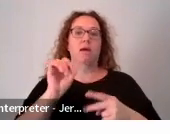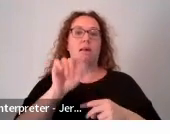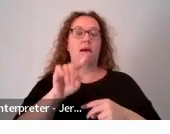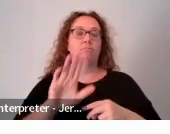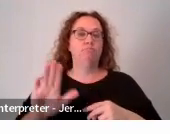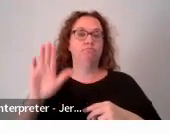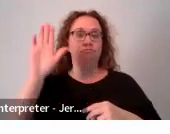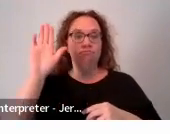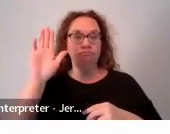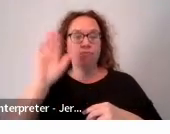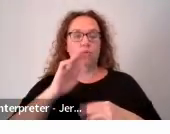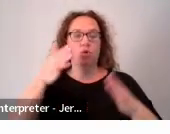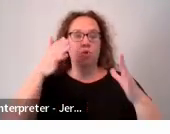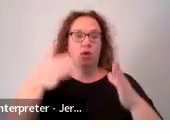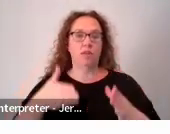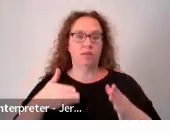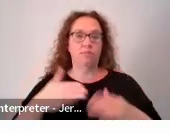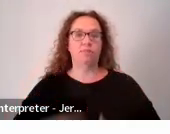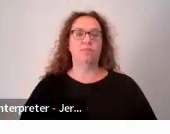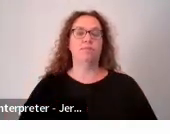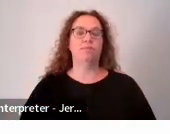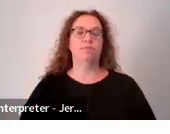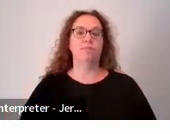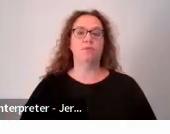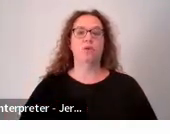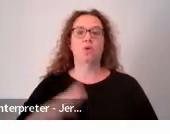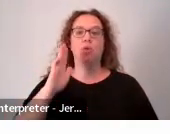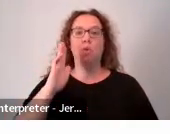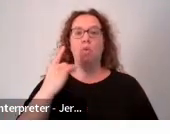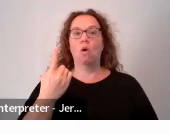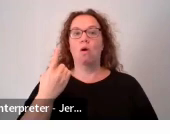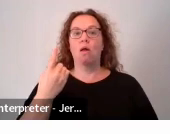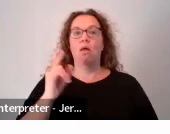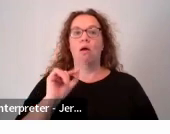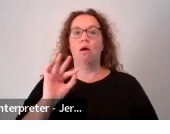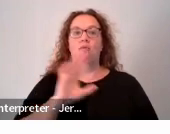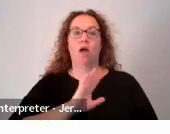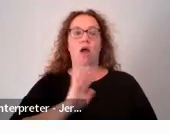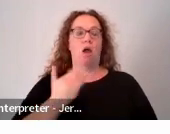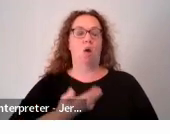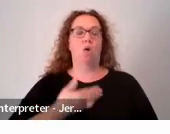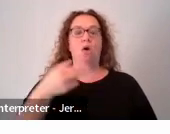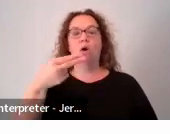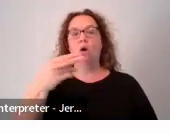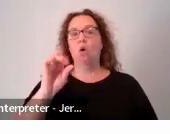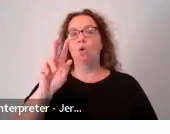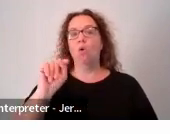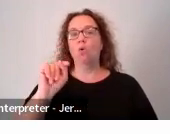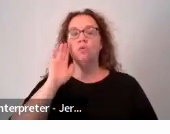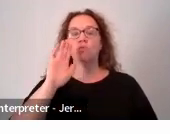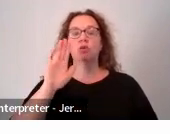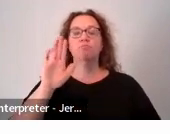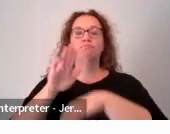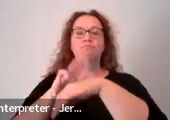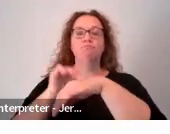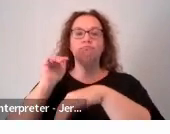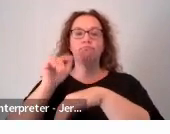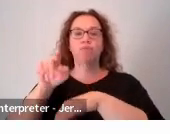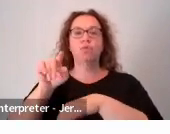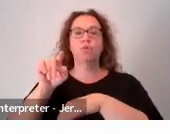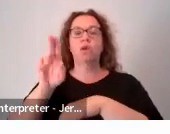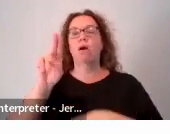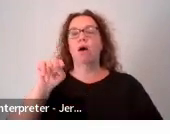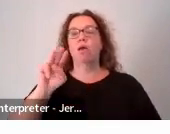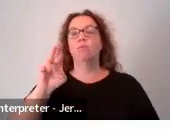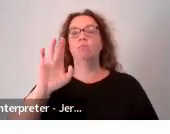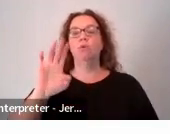in person, you can raise your hand, and then one of our hosts will give you the option to unmute. You can